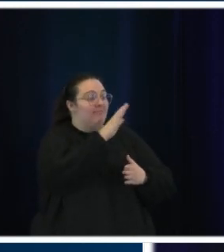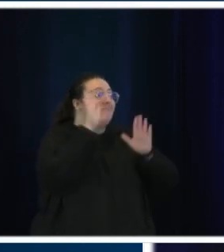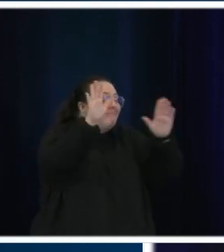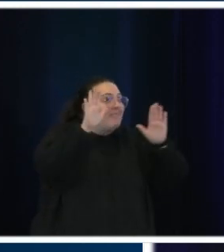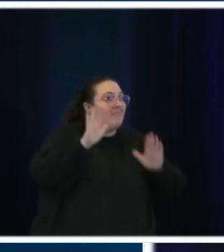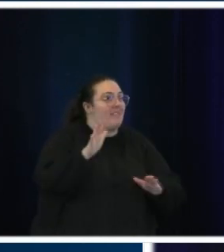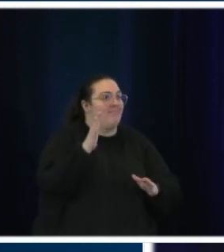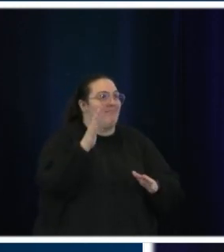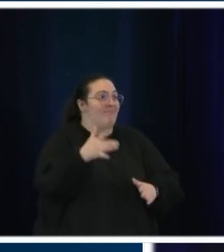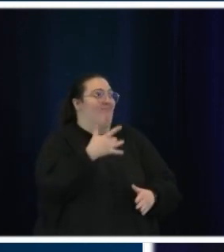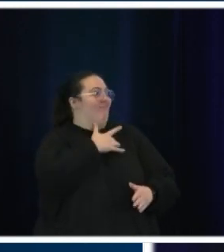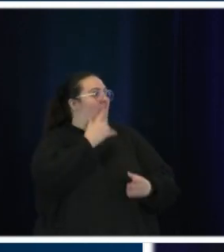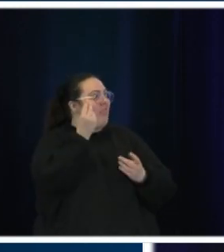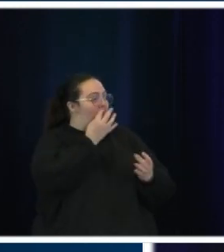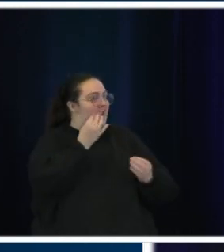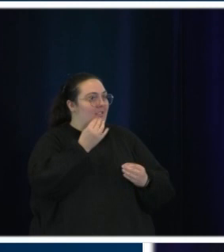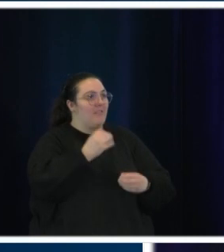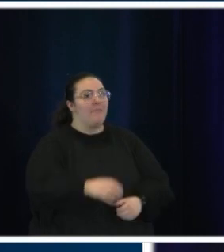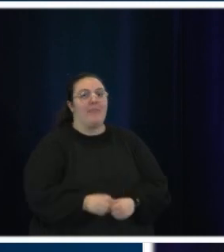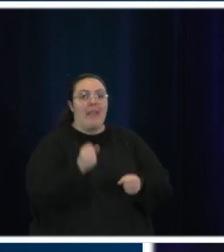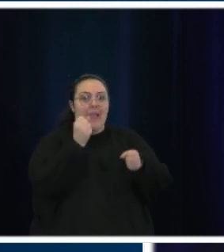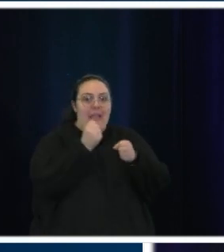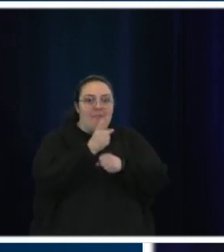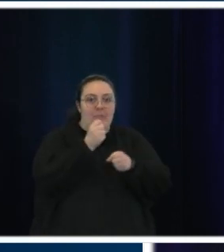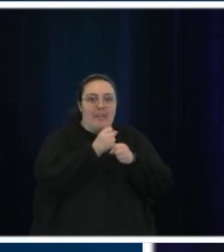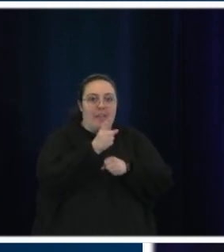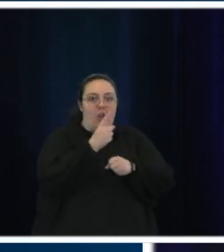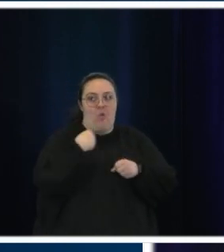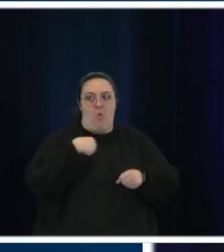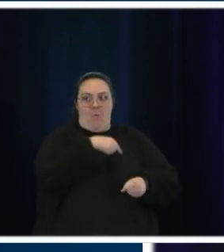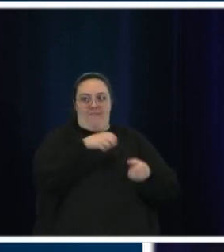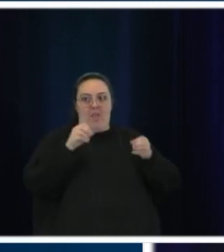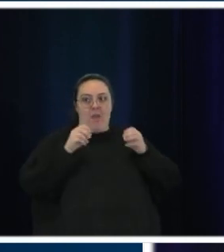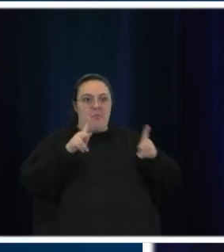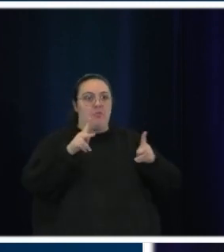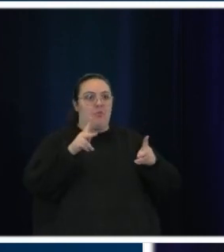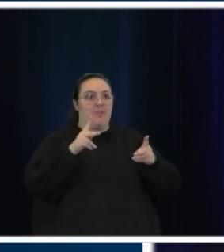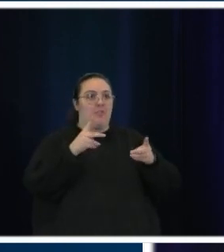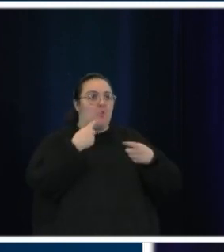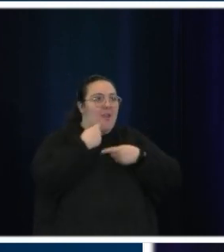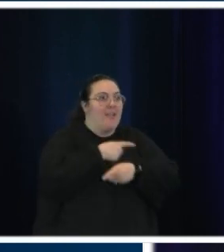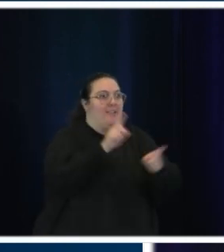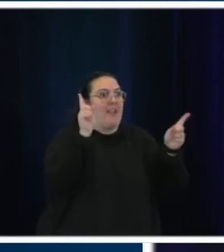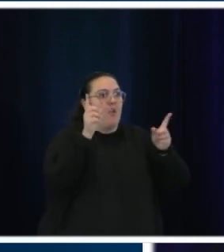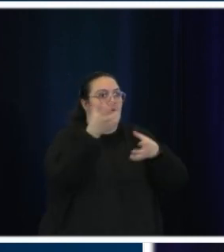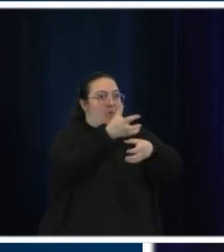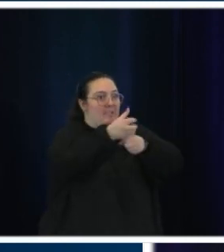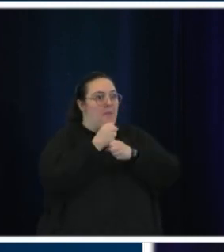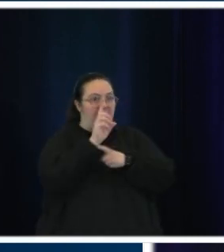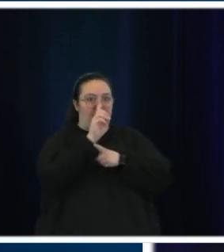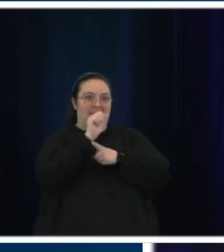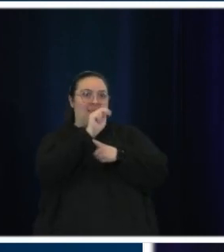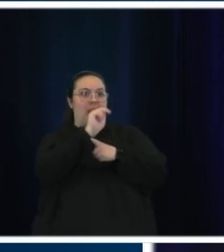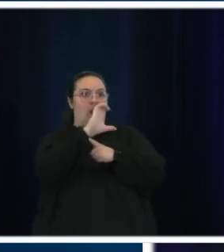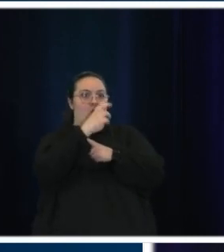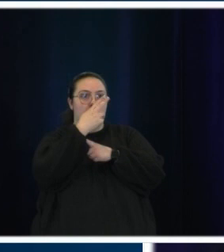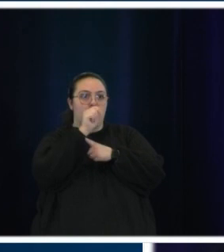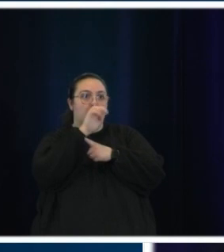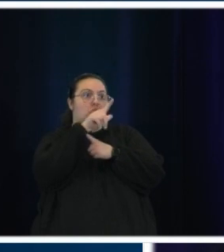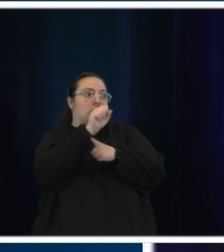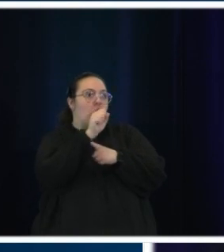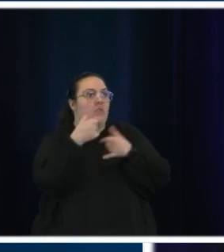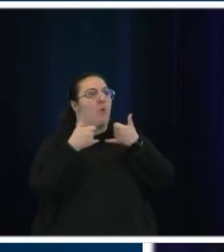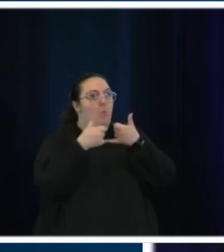Each year, we have the opportunity to announce the recipient of the Dan Charles Award. The Dan Charles Award is named